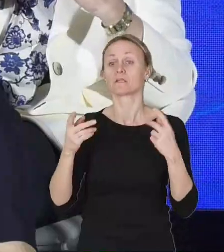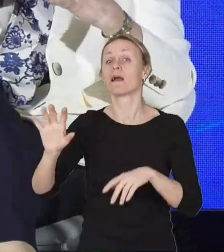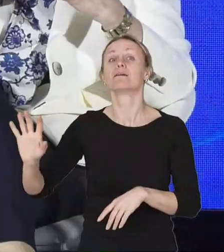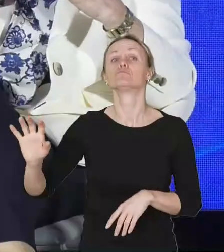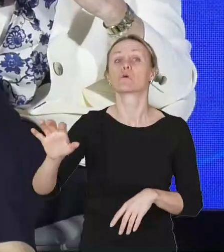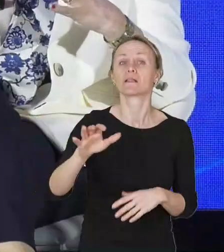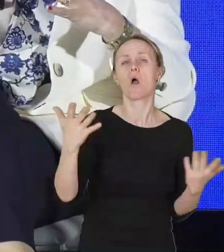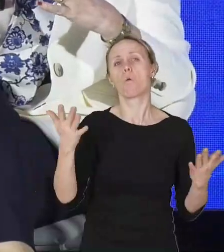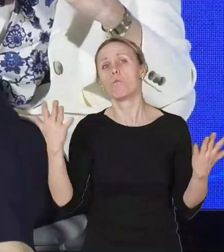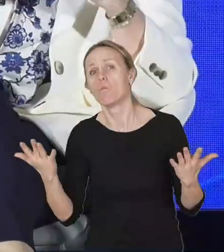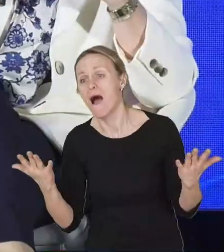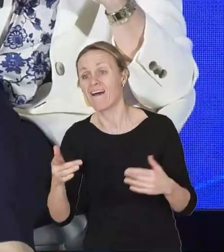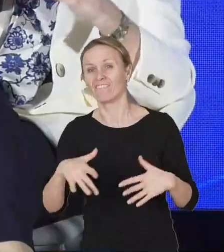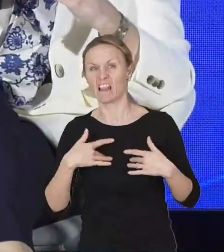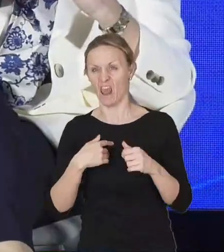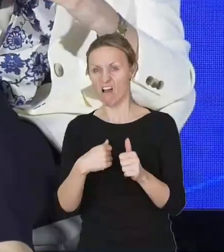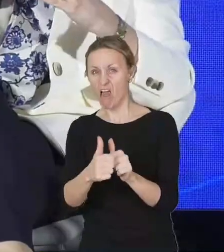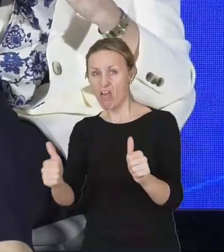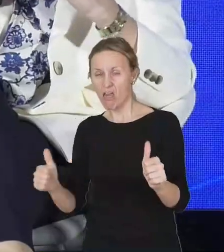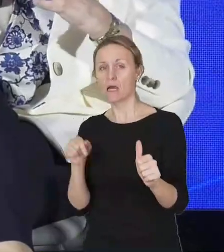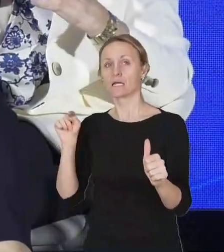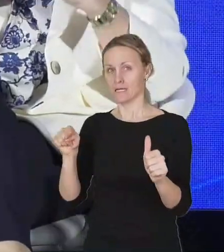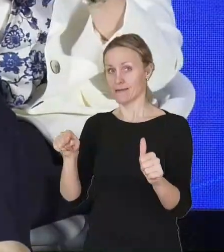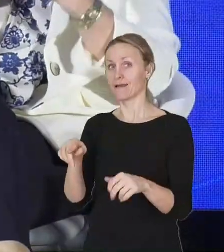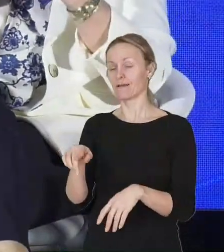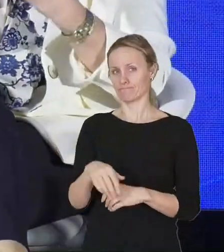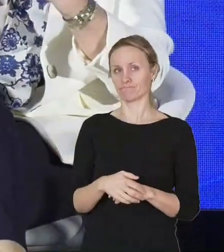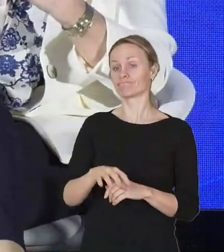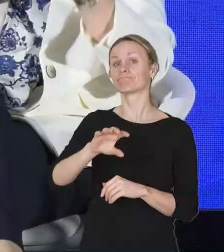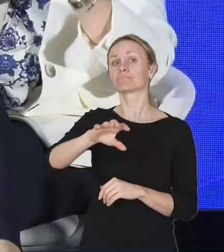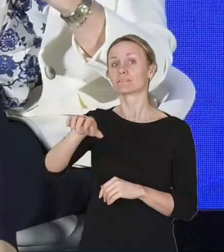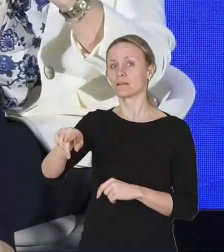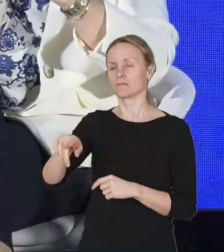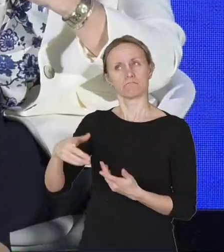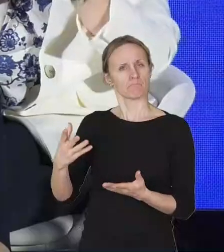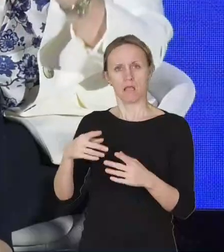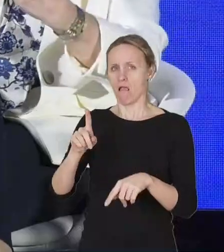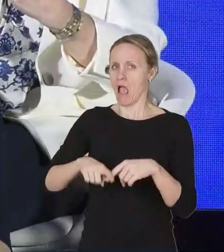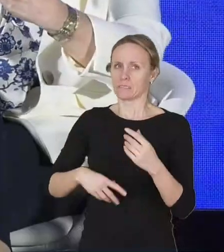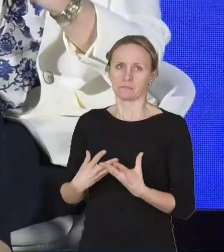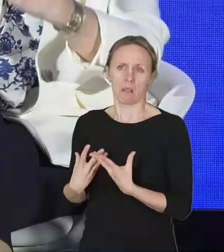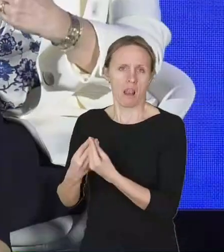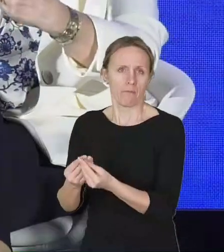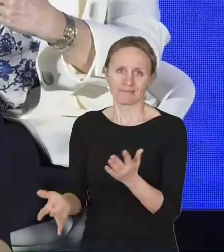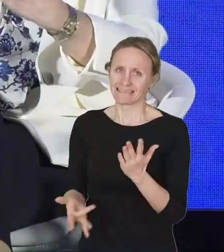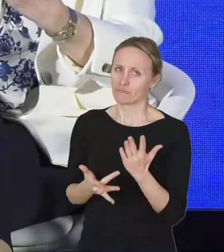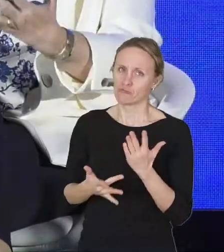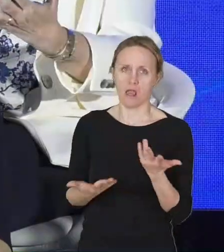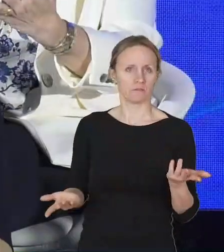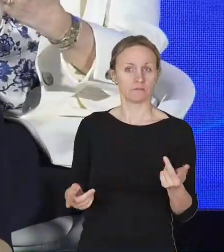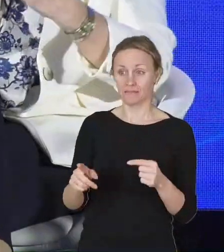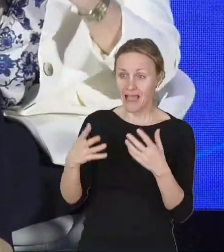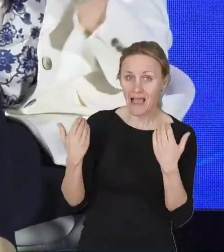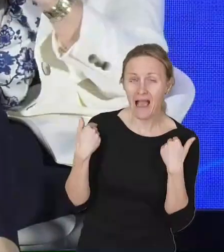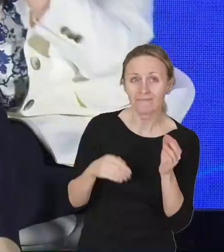the technological frontier, they will not be able to make good use of the money, the investments that are being made with